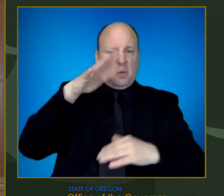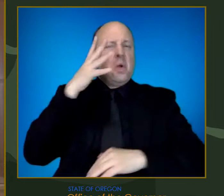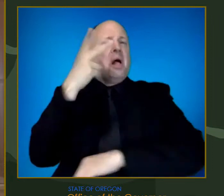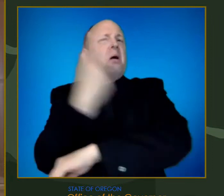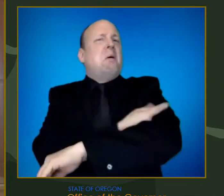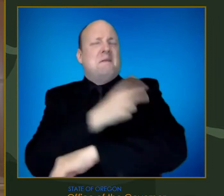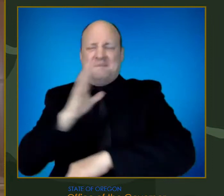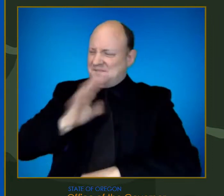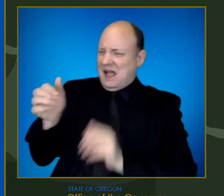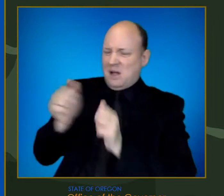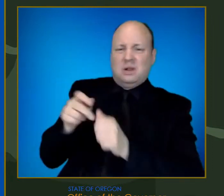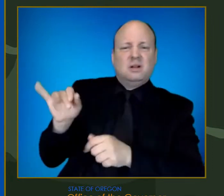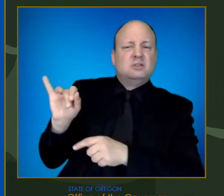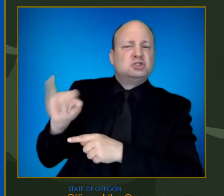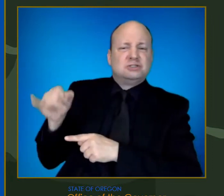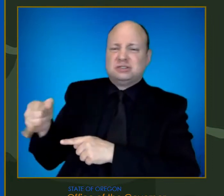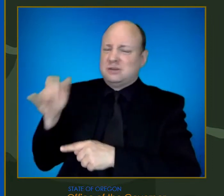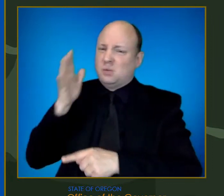possible.